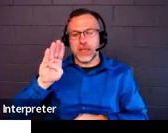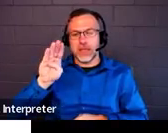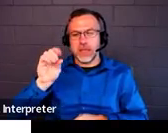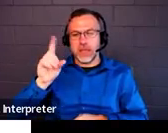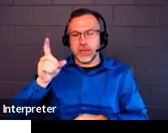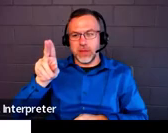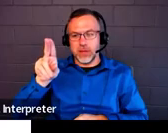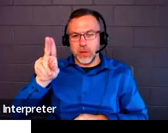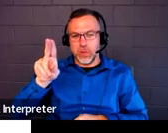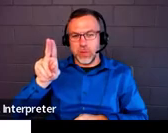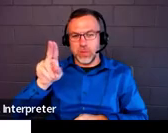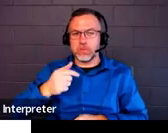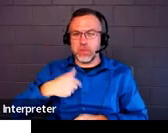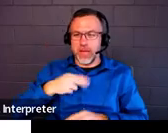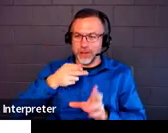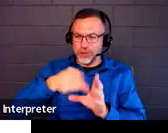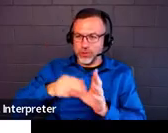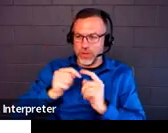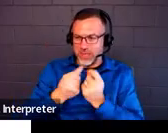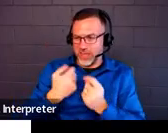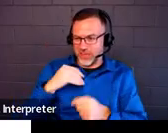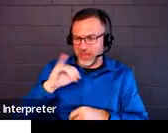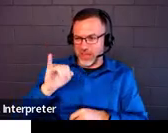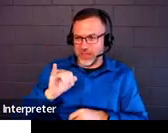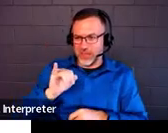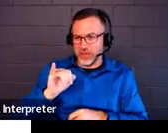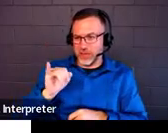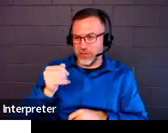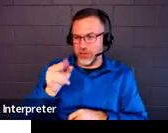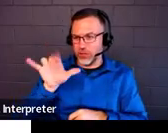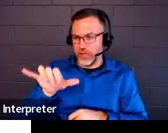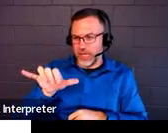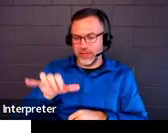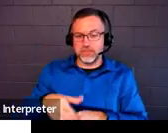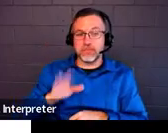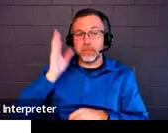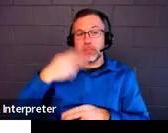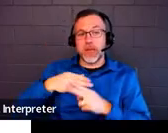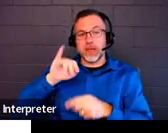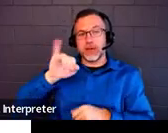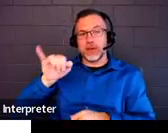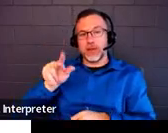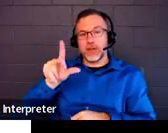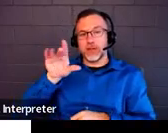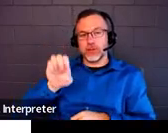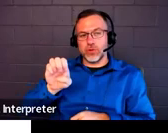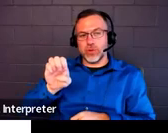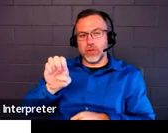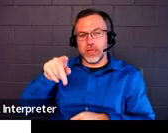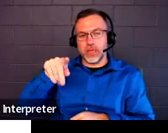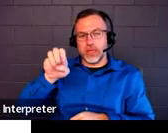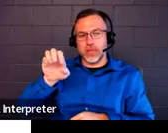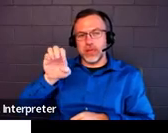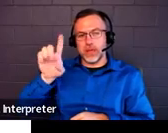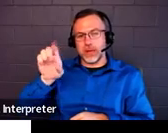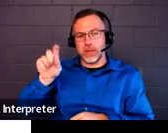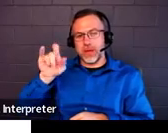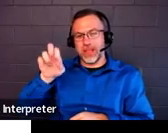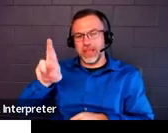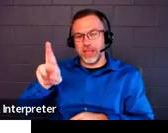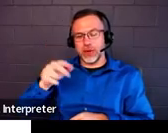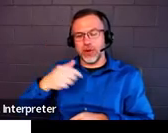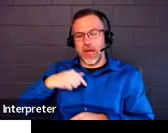July. Awesome. Thank you. And Julie. Hi, I'm Julie Pelletier. I am the admin support for this fabulous